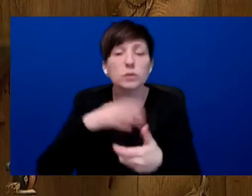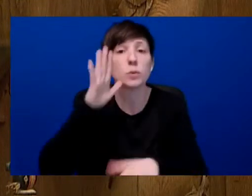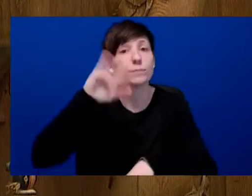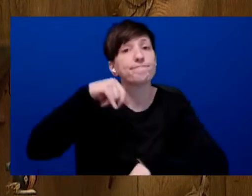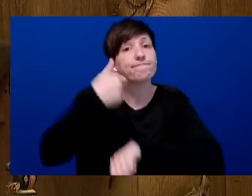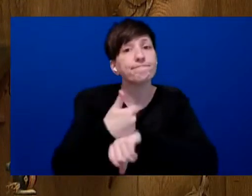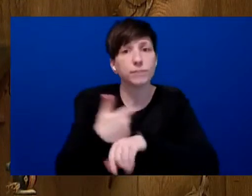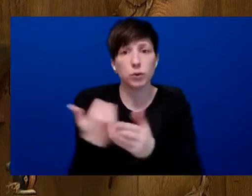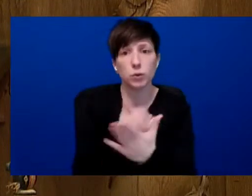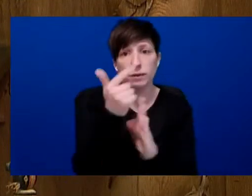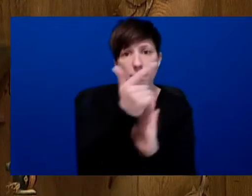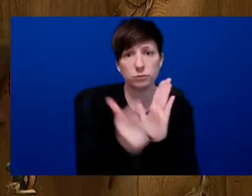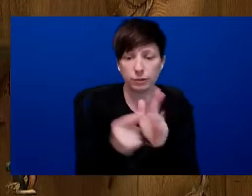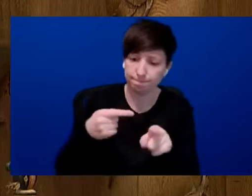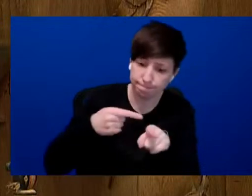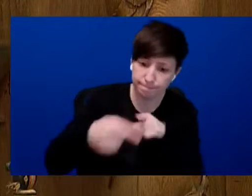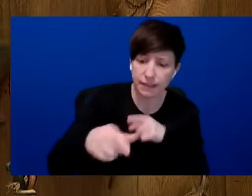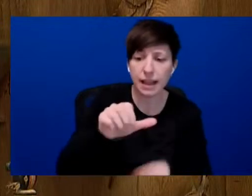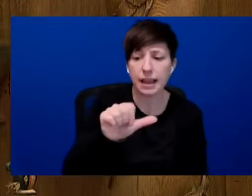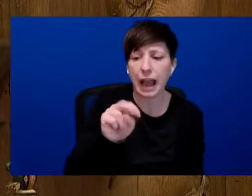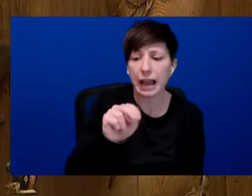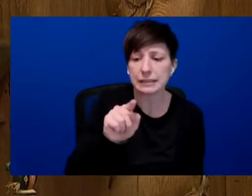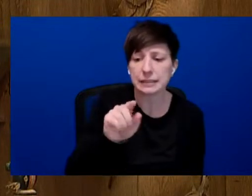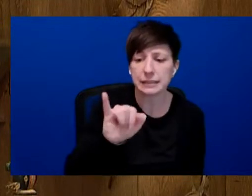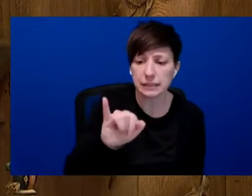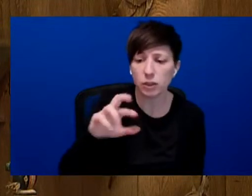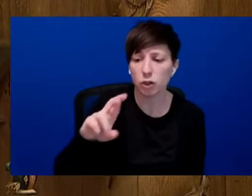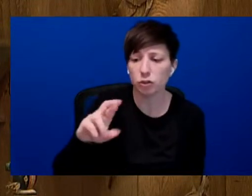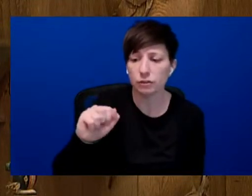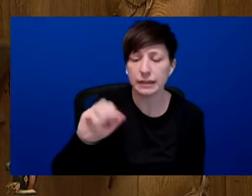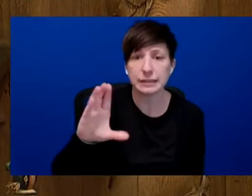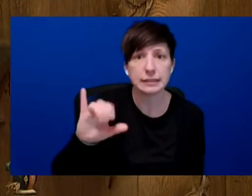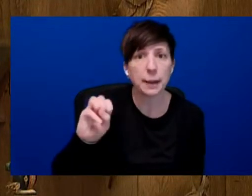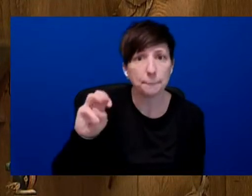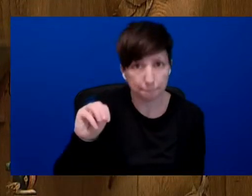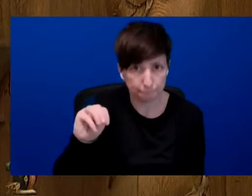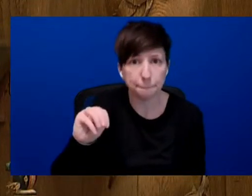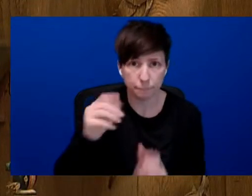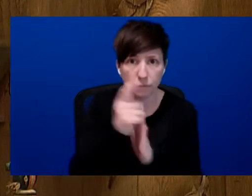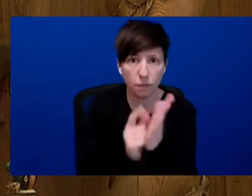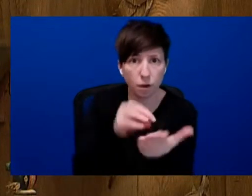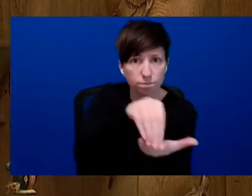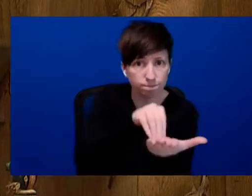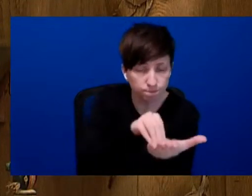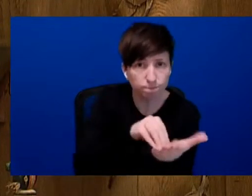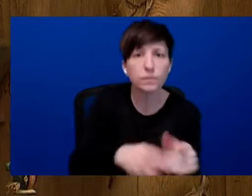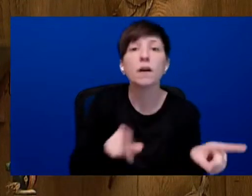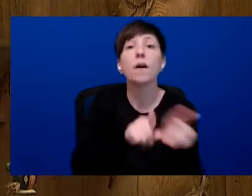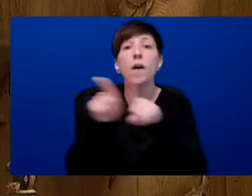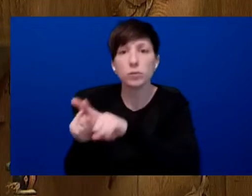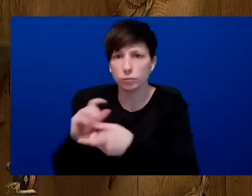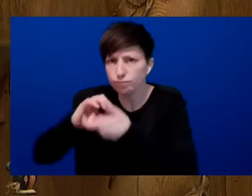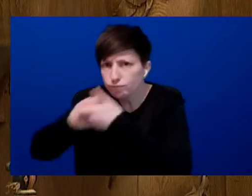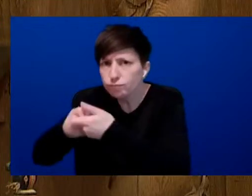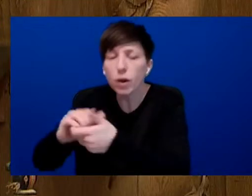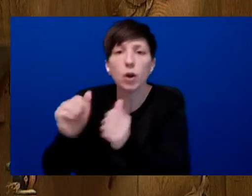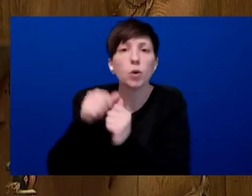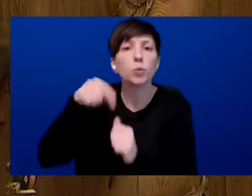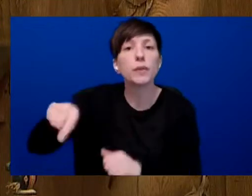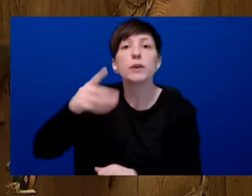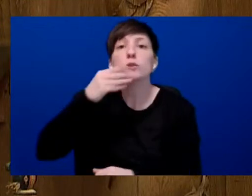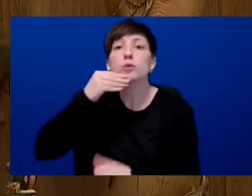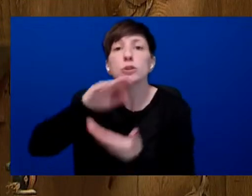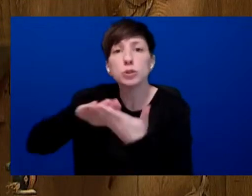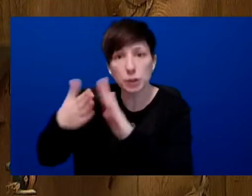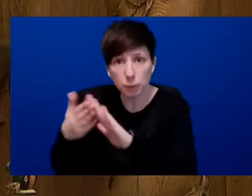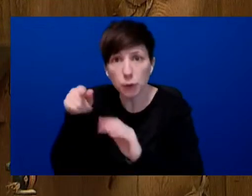legislation. And that's why your government is working with the Jewish community to make Holocaust education mandatory for high school